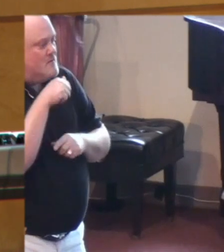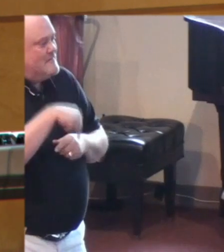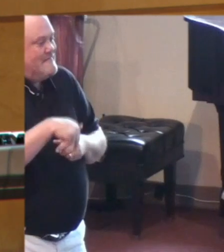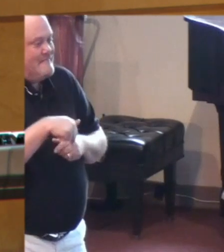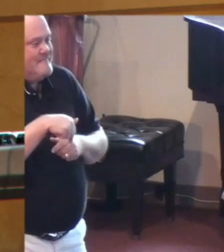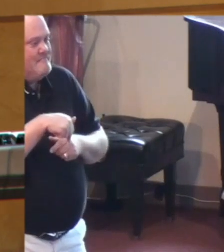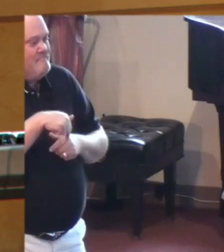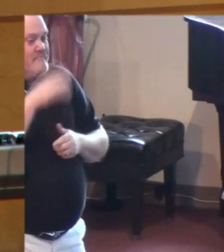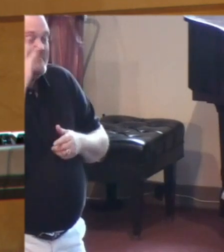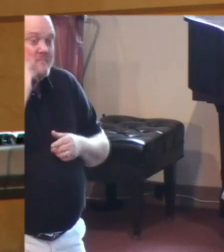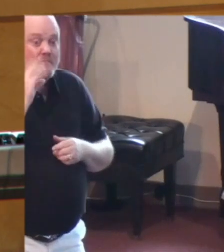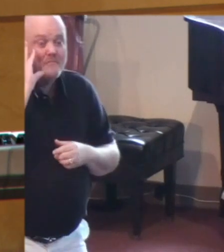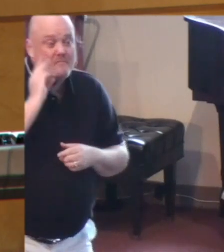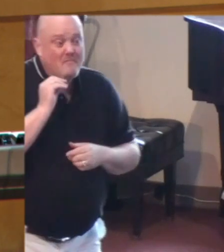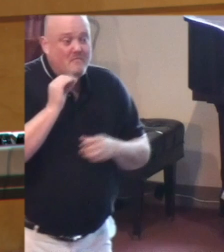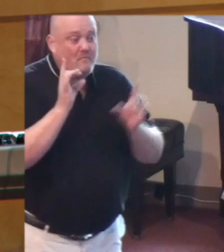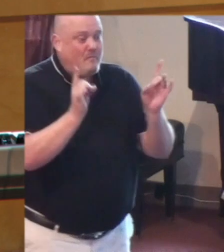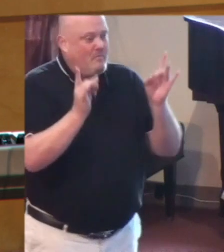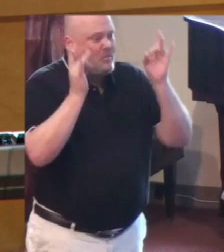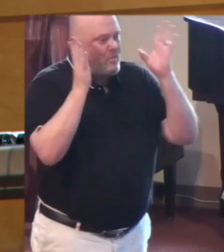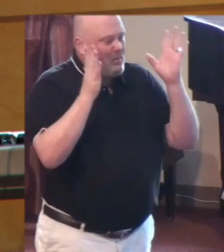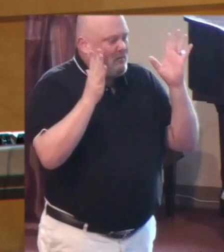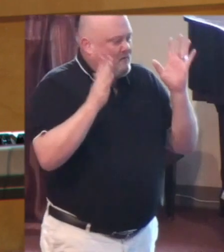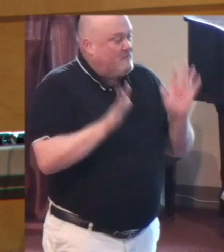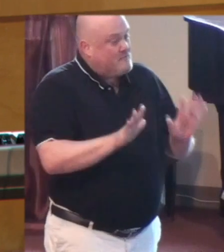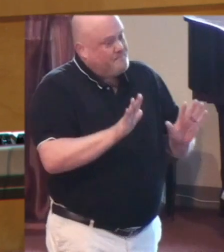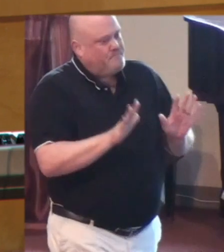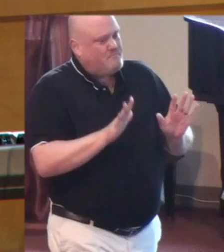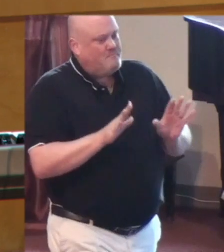easy. And it's all right.